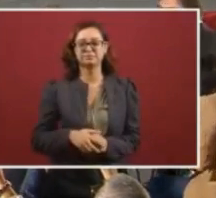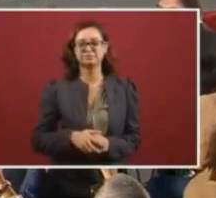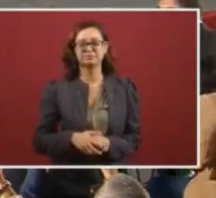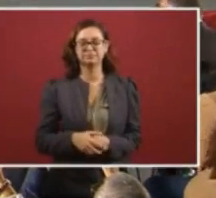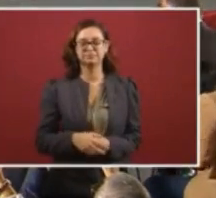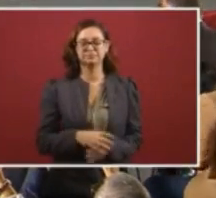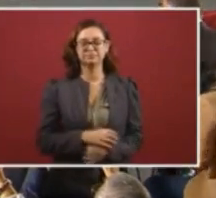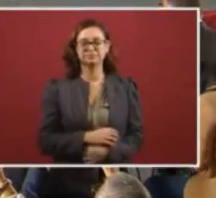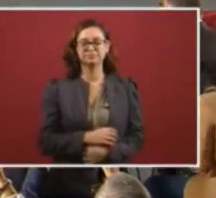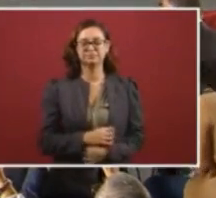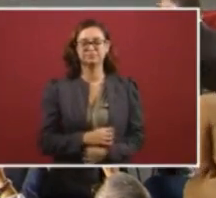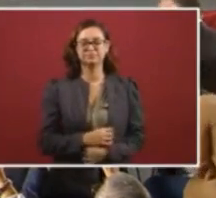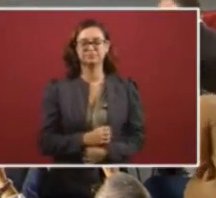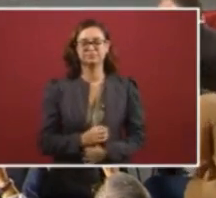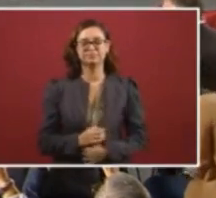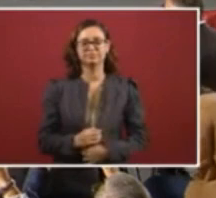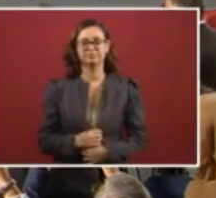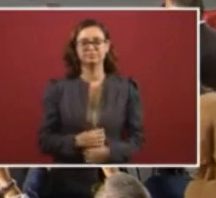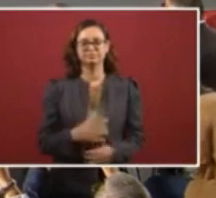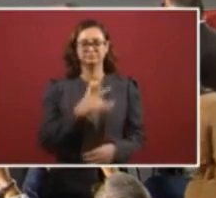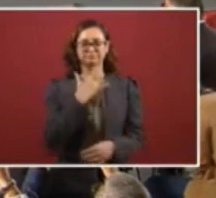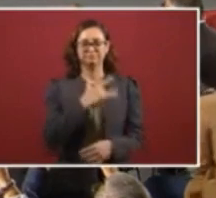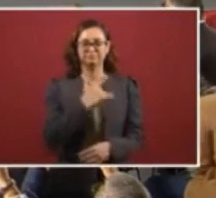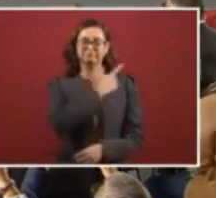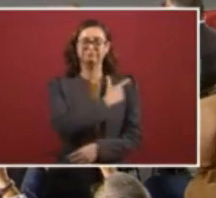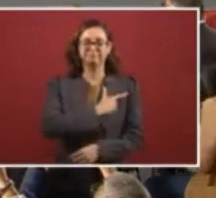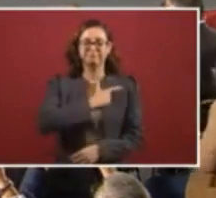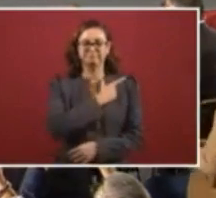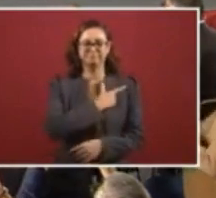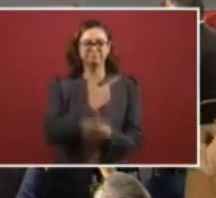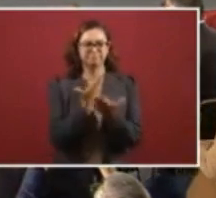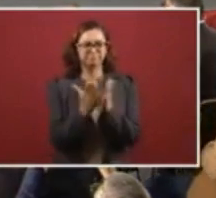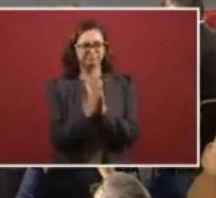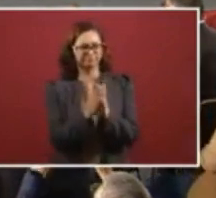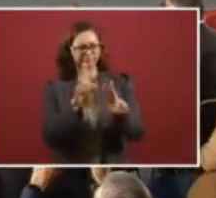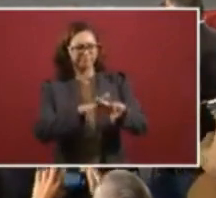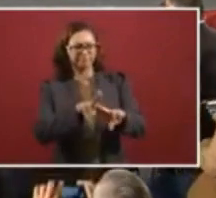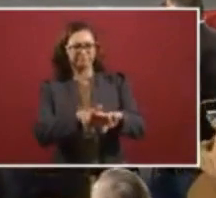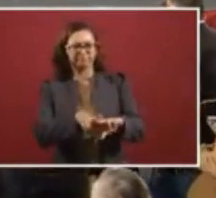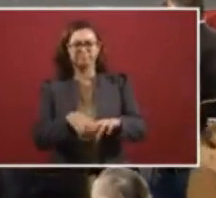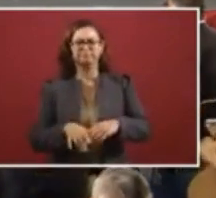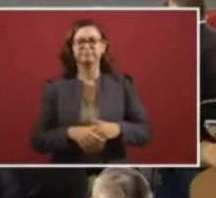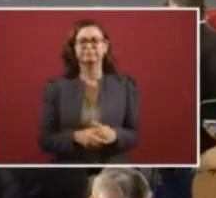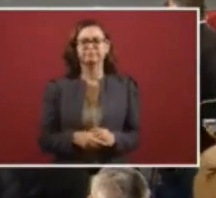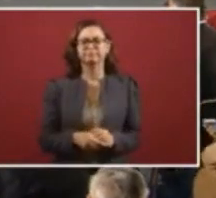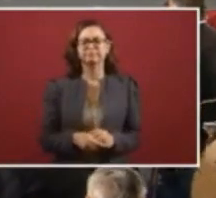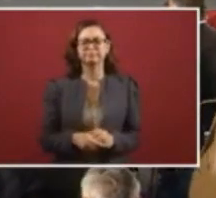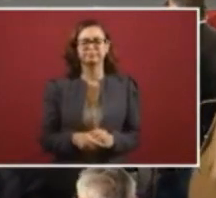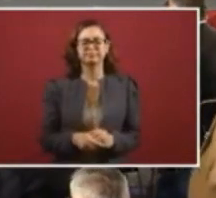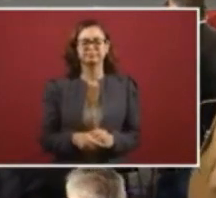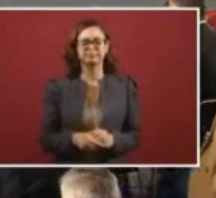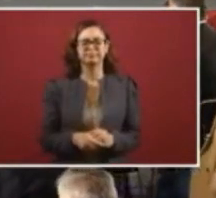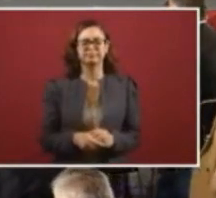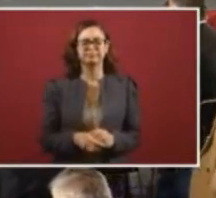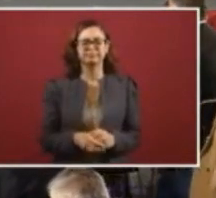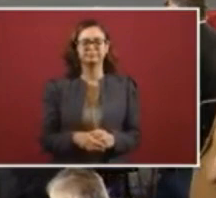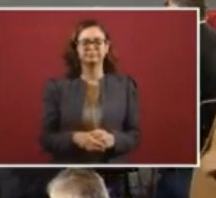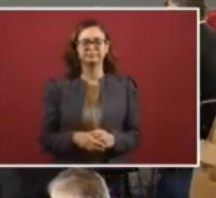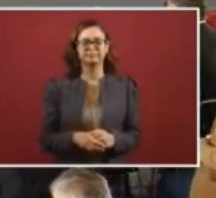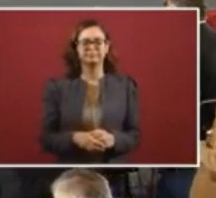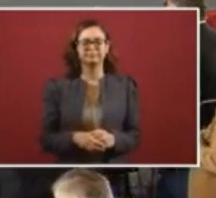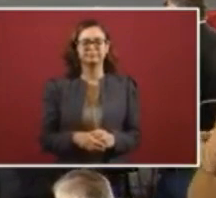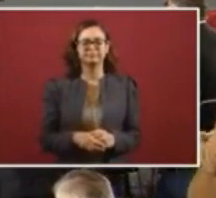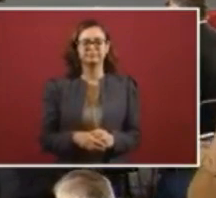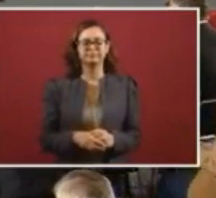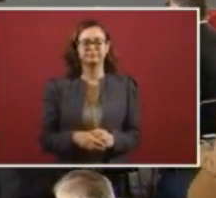Or good morning. It makes us very happy today, and he said thank you, or